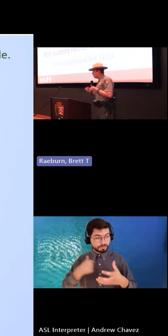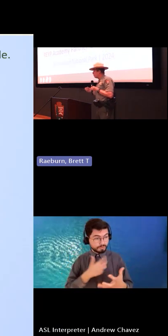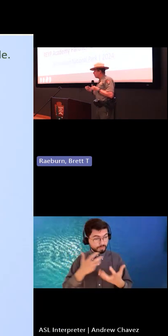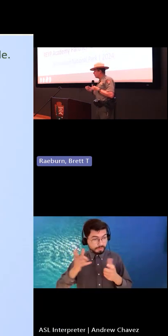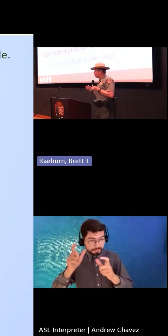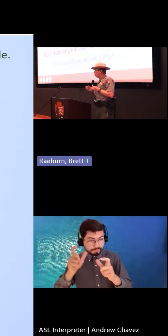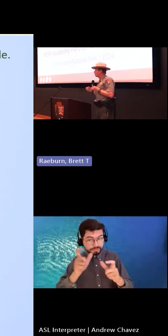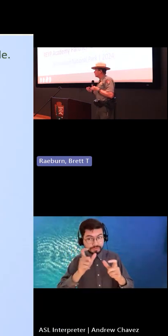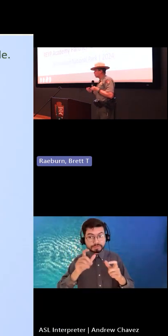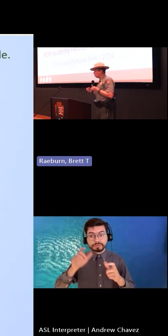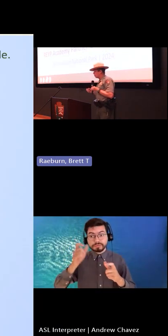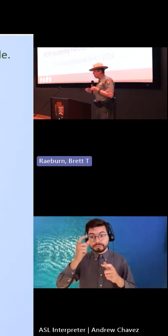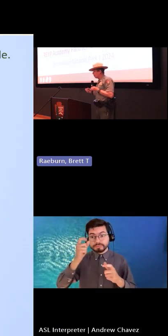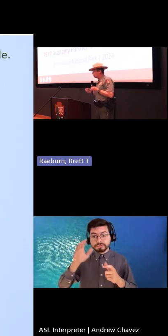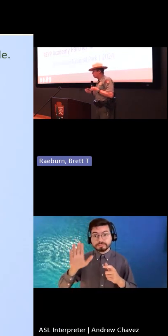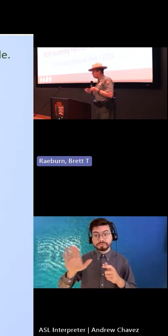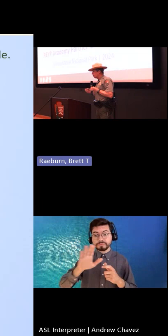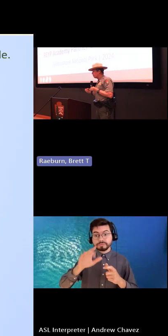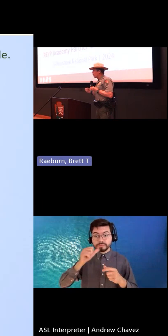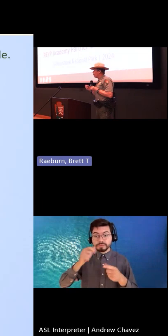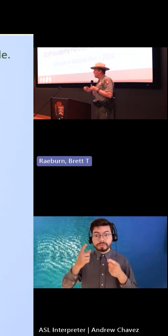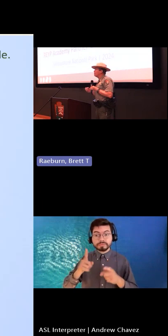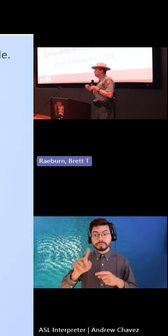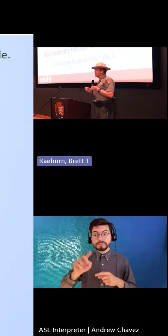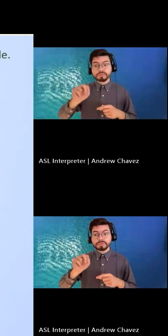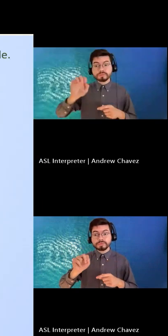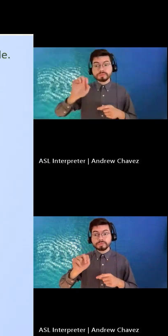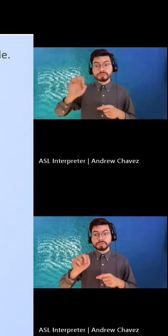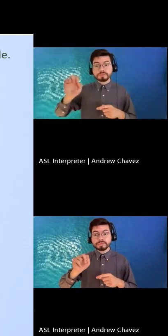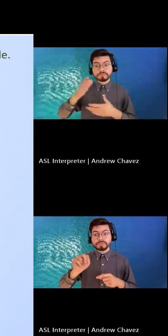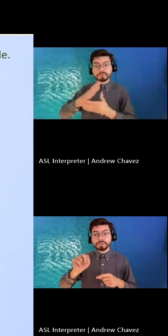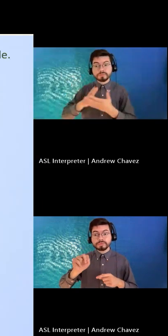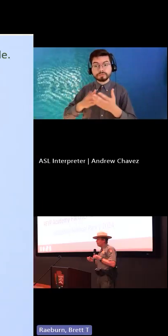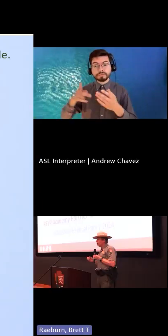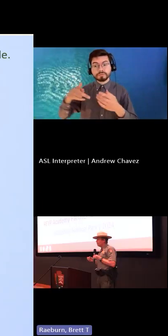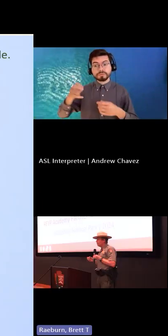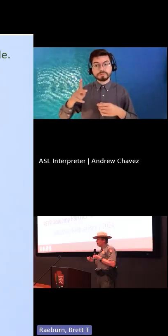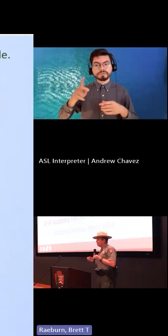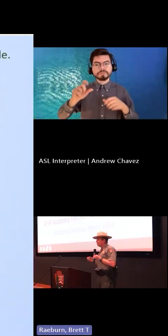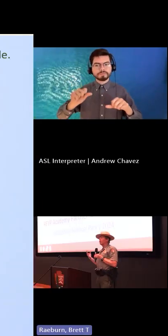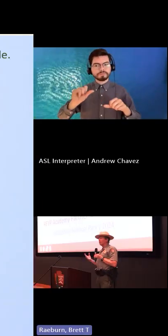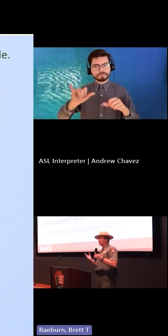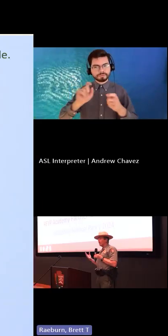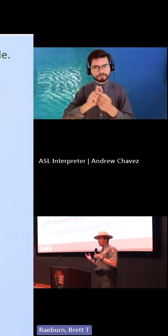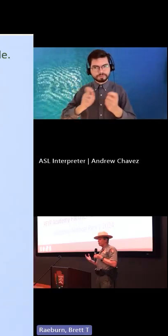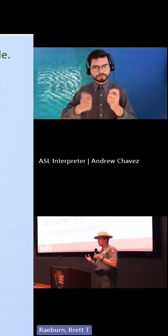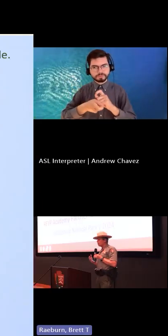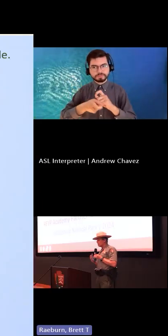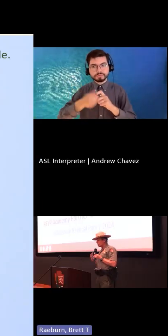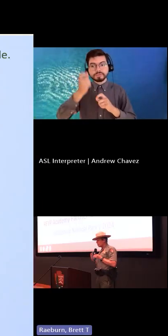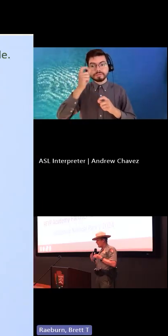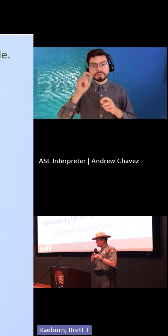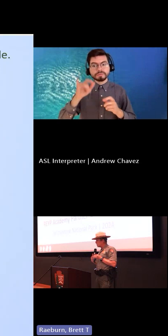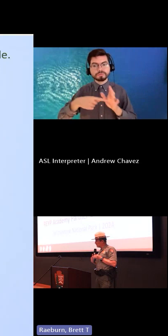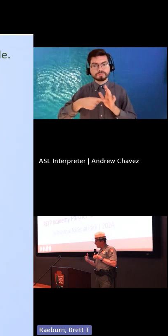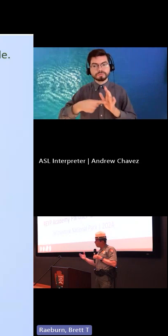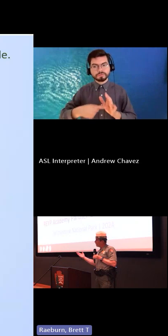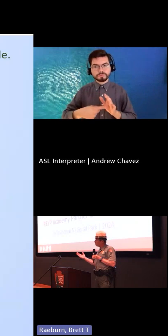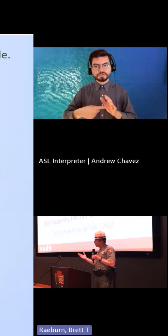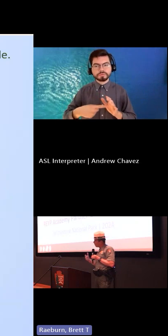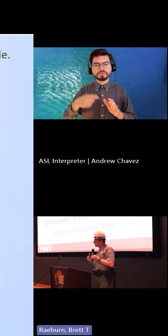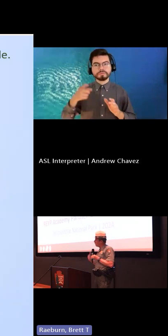happen in the northeast corner of the park, maybe that's a change. But this is all a reflection on as we seek to manage